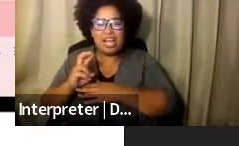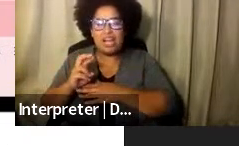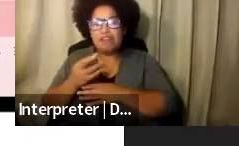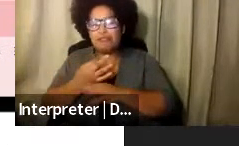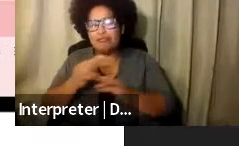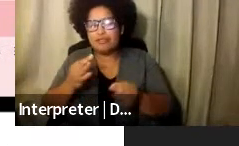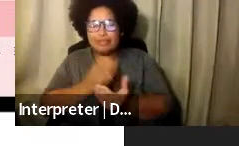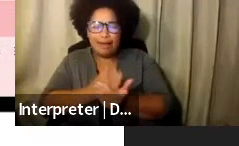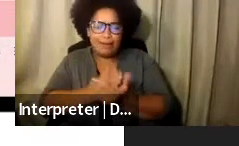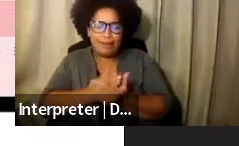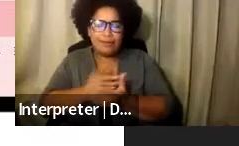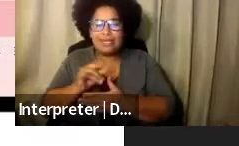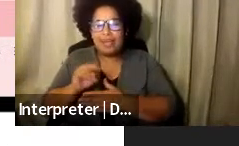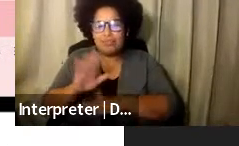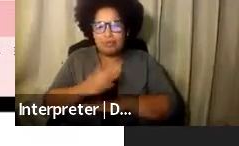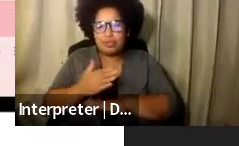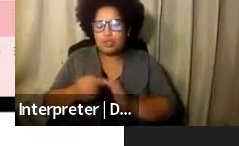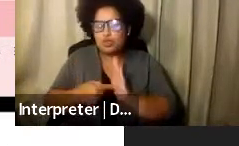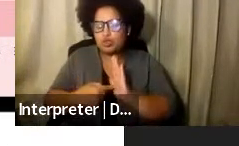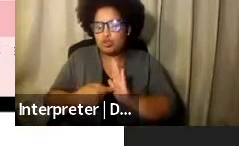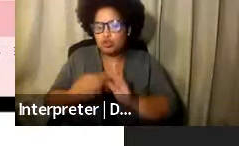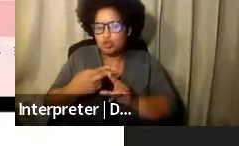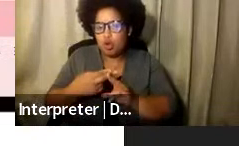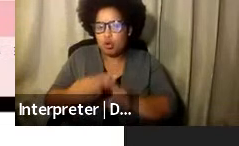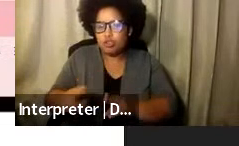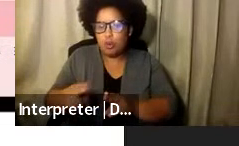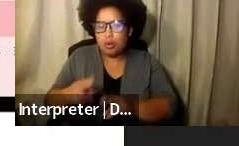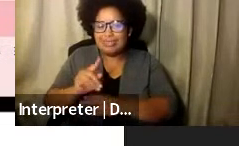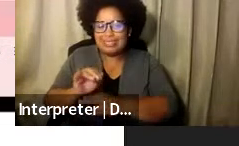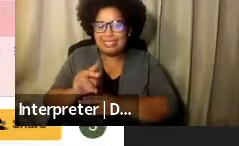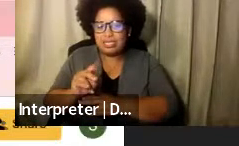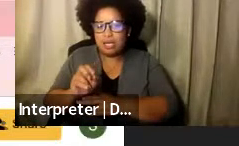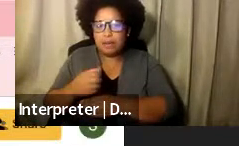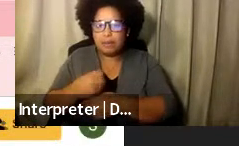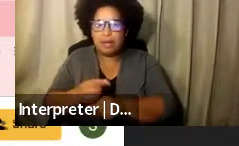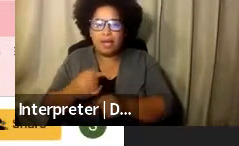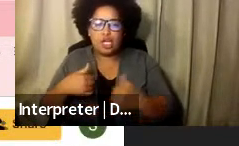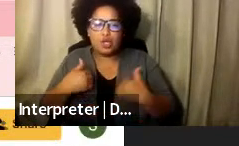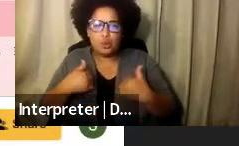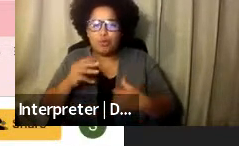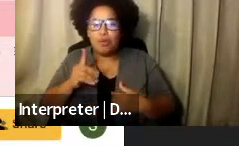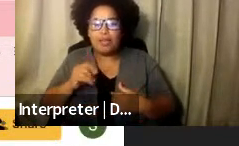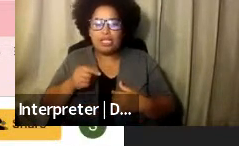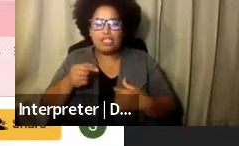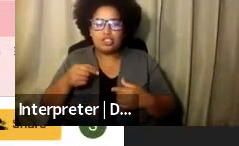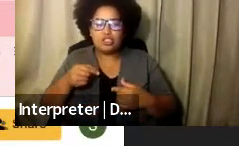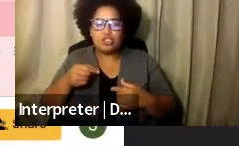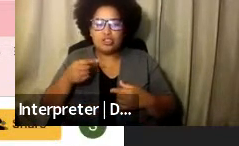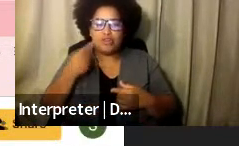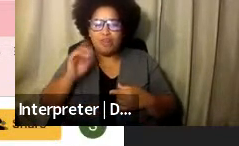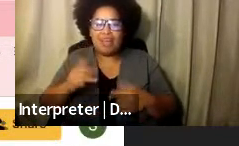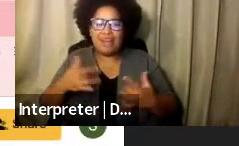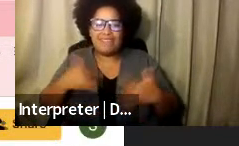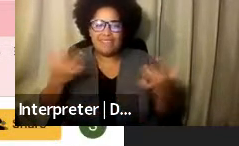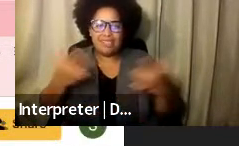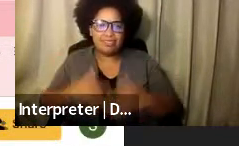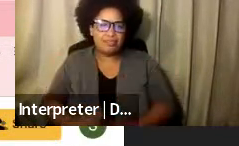music. And so here's a short TikTok that was made by the youth mobilizers covering that event.